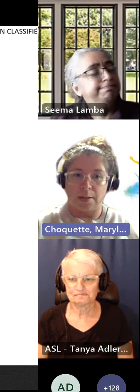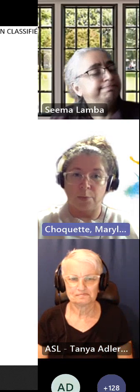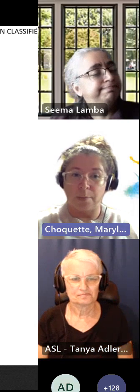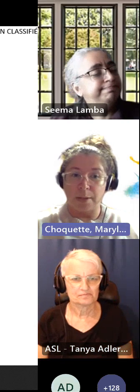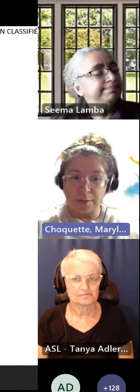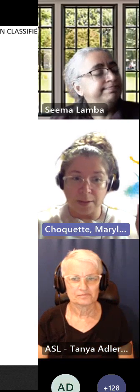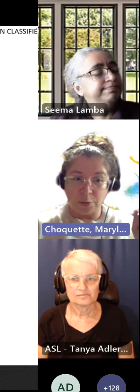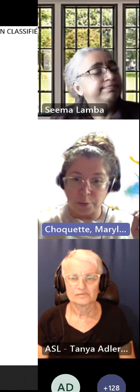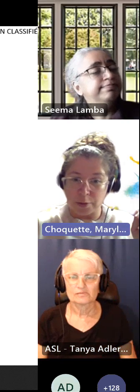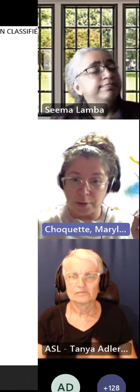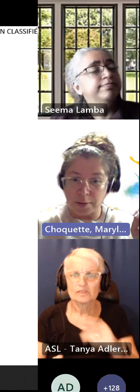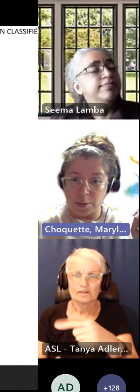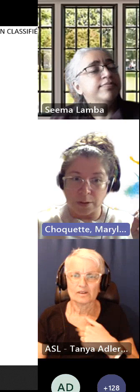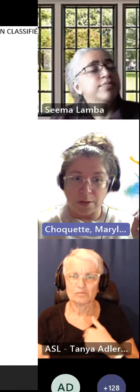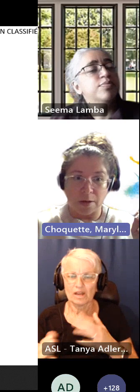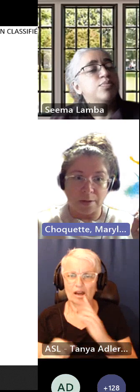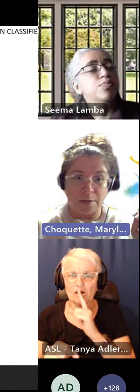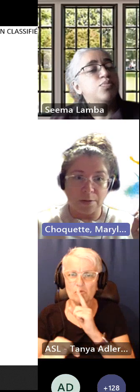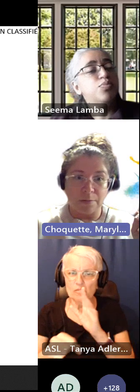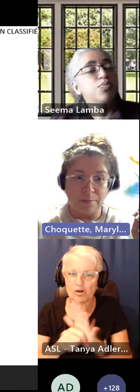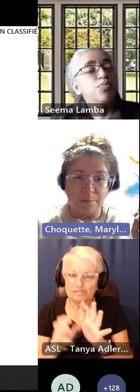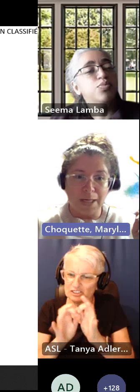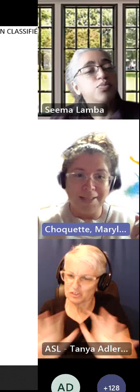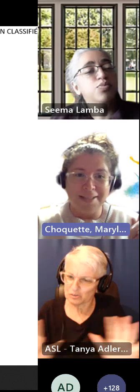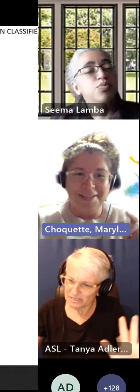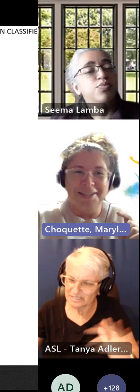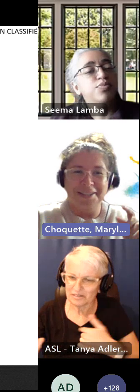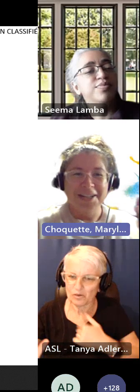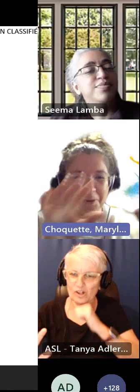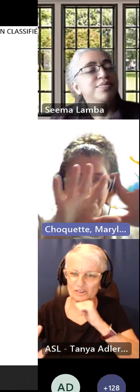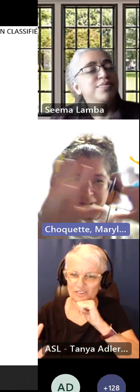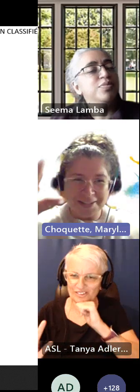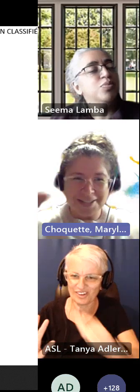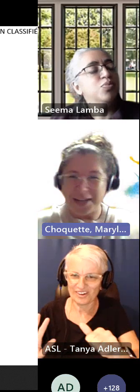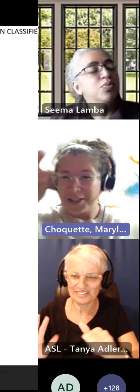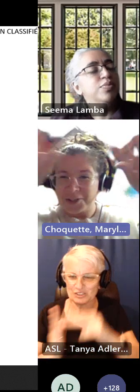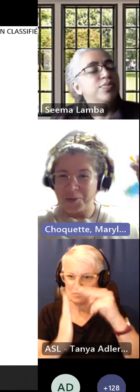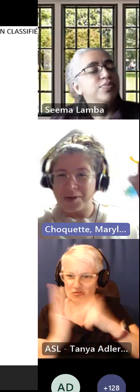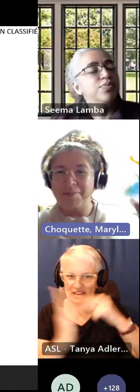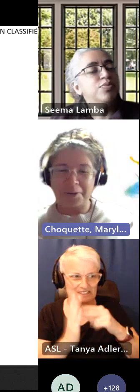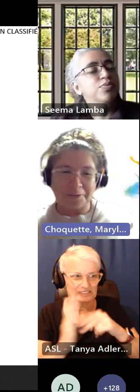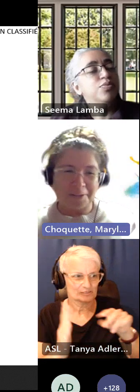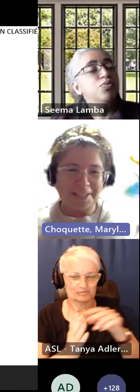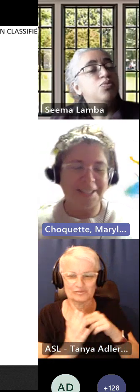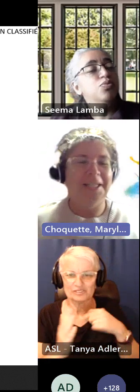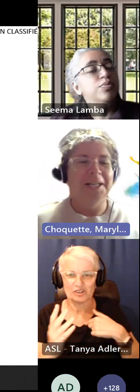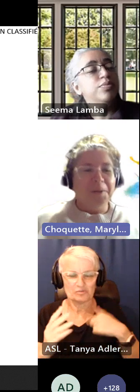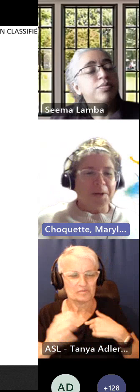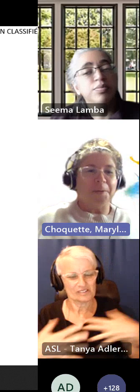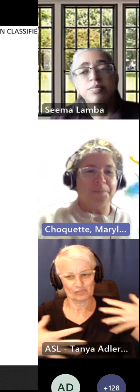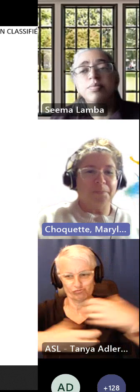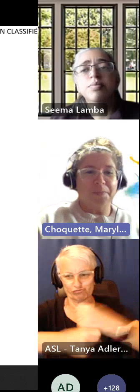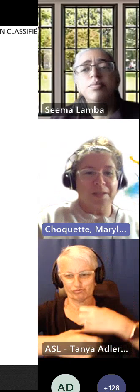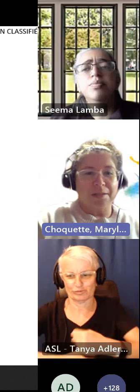And then I promised the interpreters I would not read the slides, so I'm